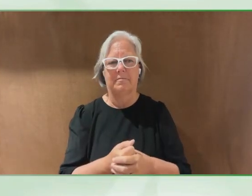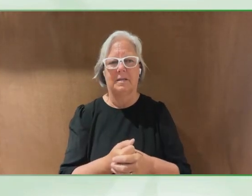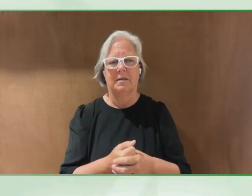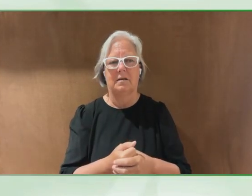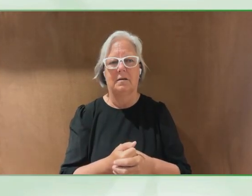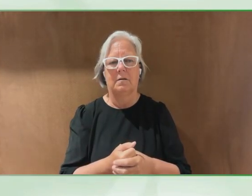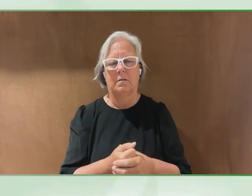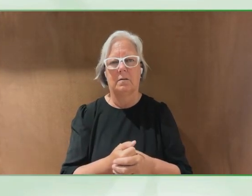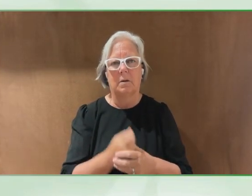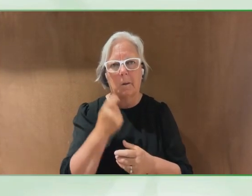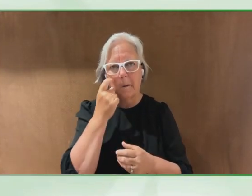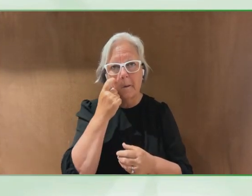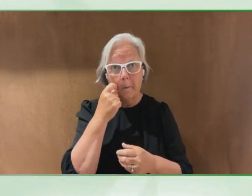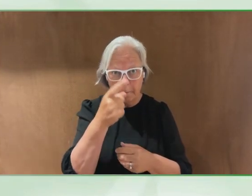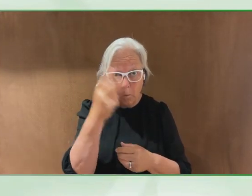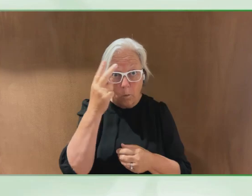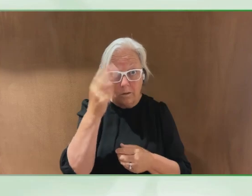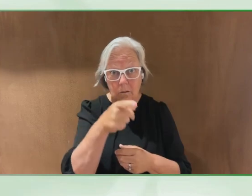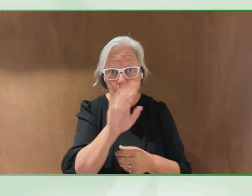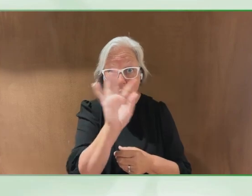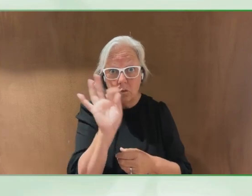Do you understand the question?